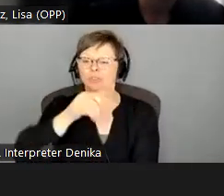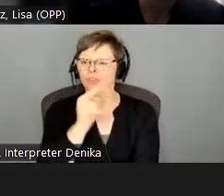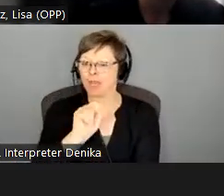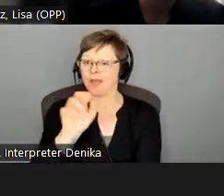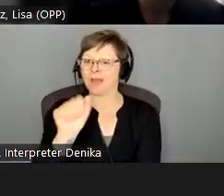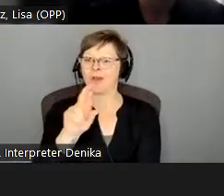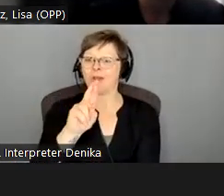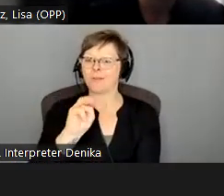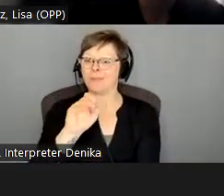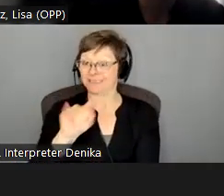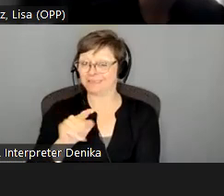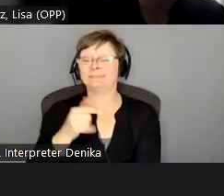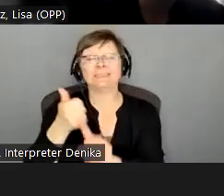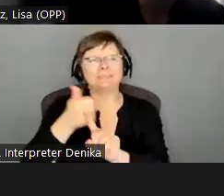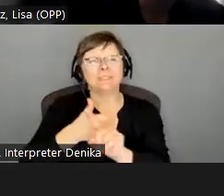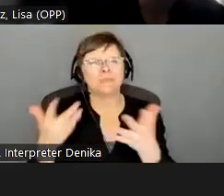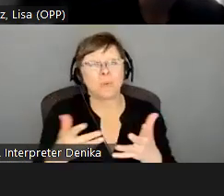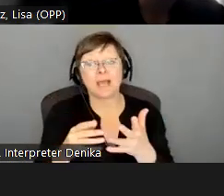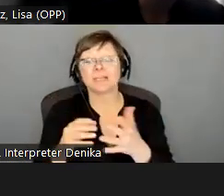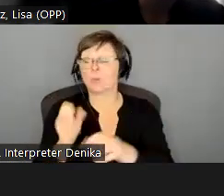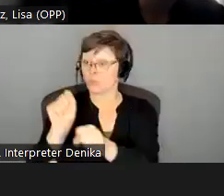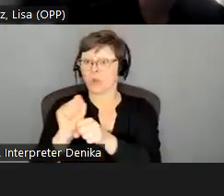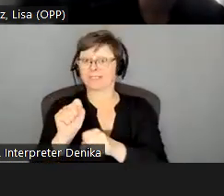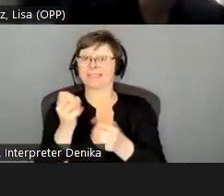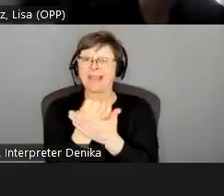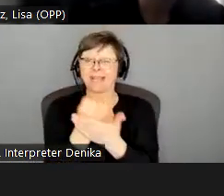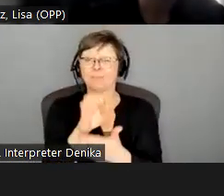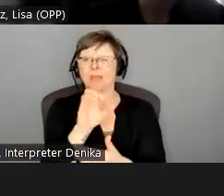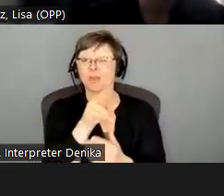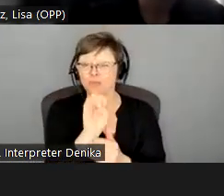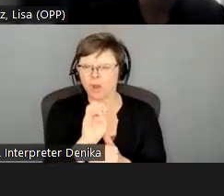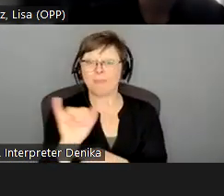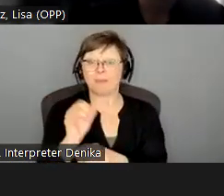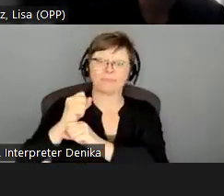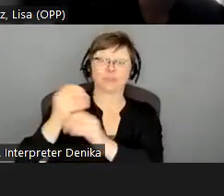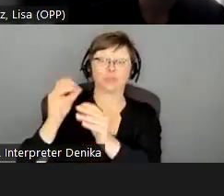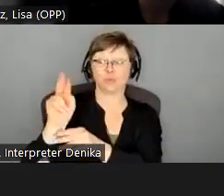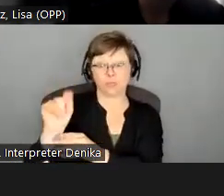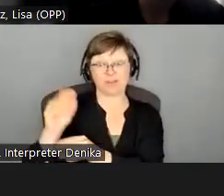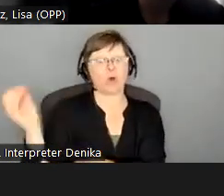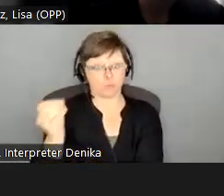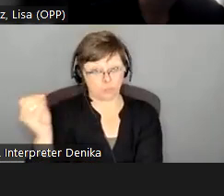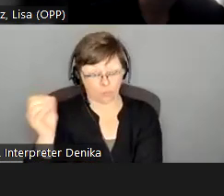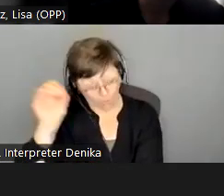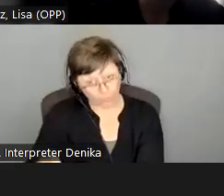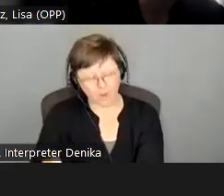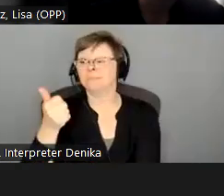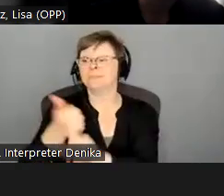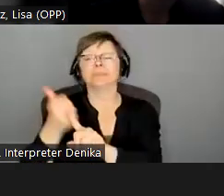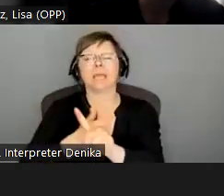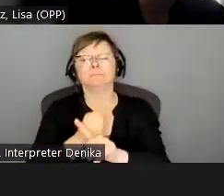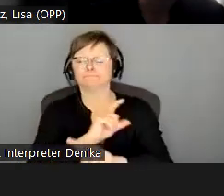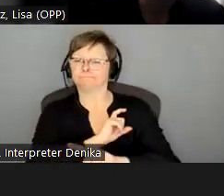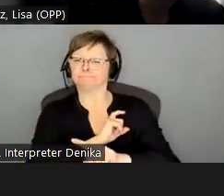the works in the Economic Crime and Corruption Unit in Ottawa area, and he is a detective in